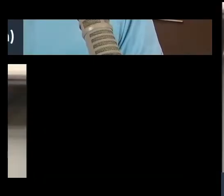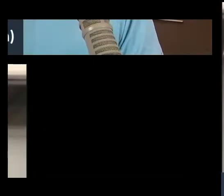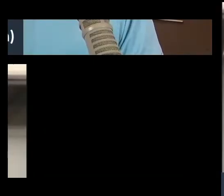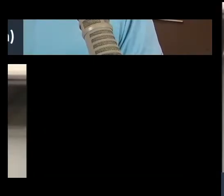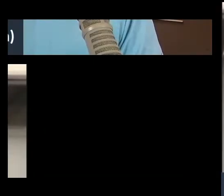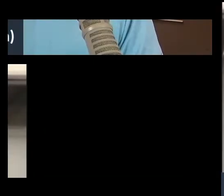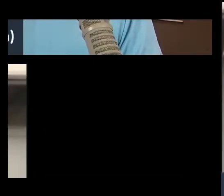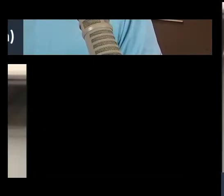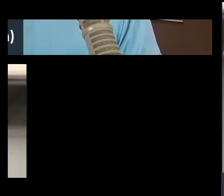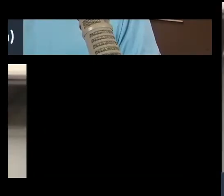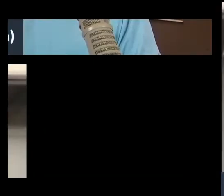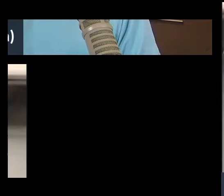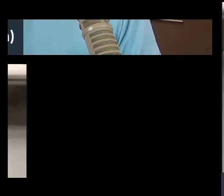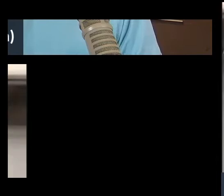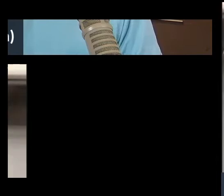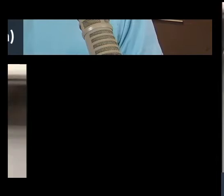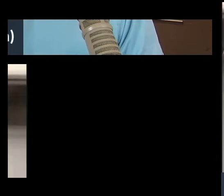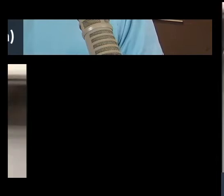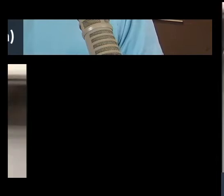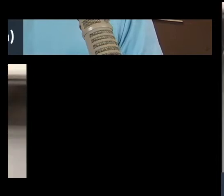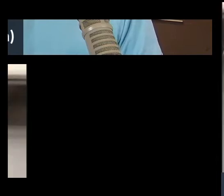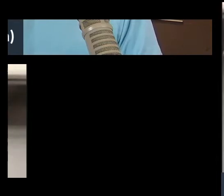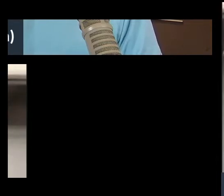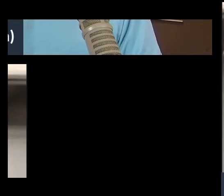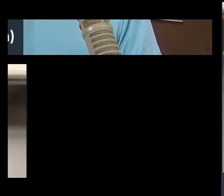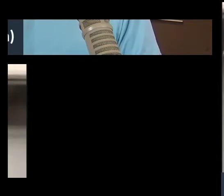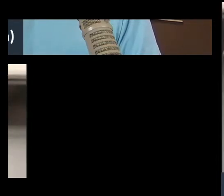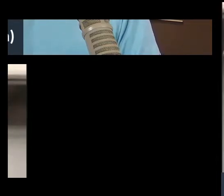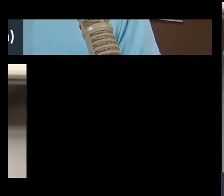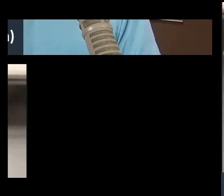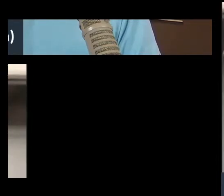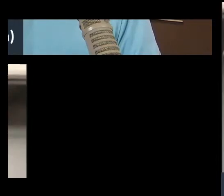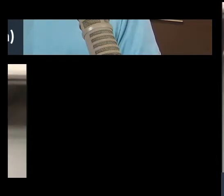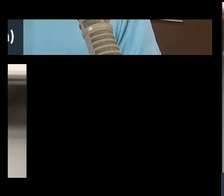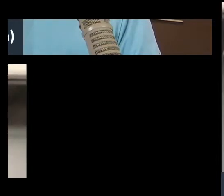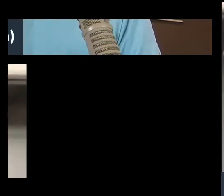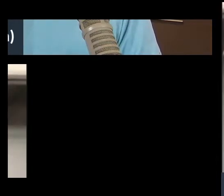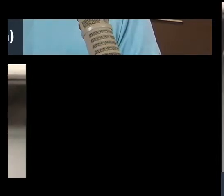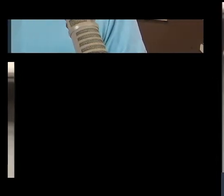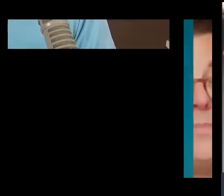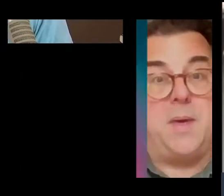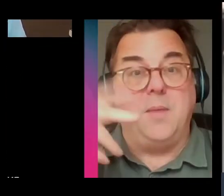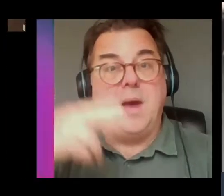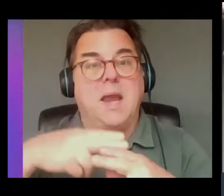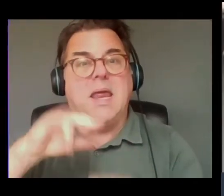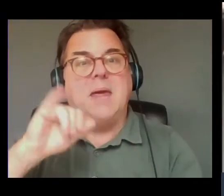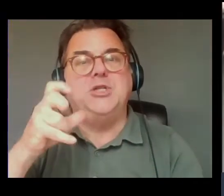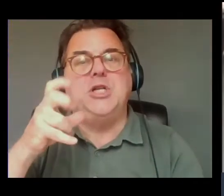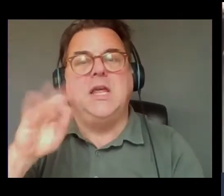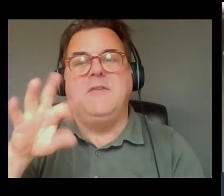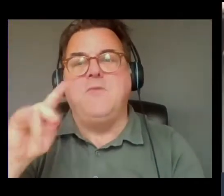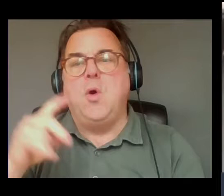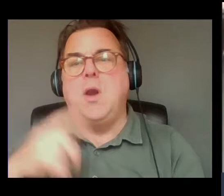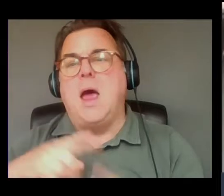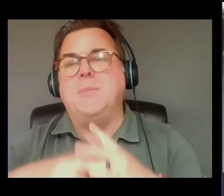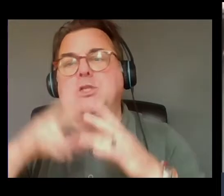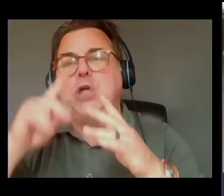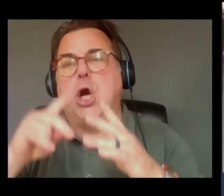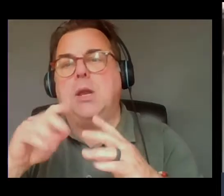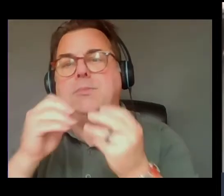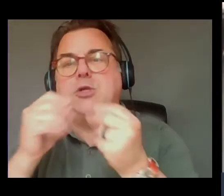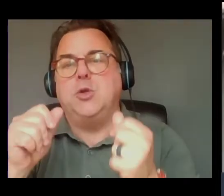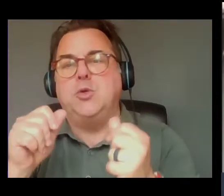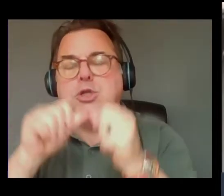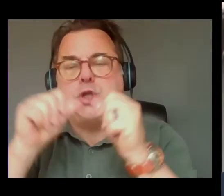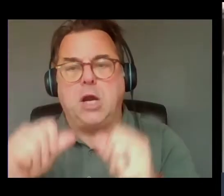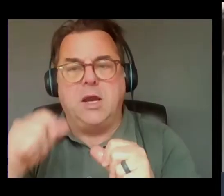Hey everyone, this is AWS On Air, the Startup Spotlight. And my name is Jillian Ford. I'm a startup solutions architect at AWS.